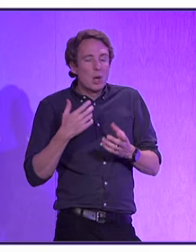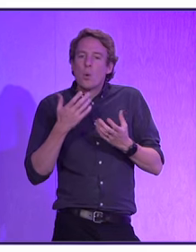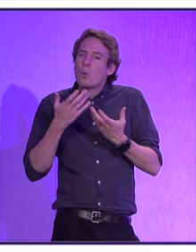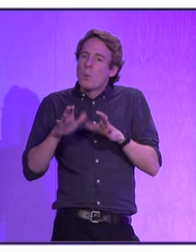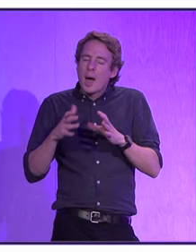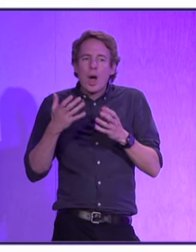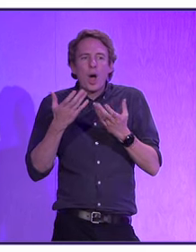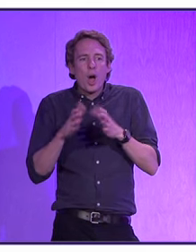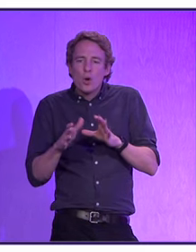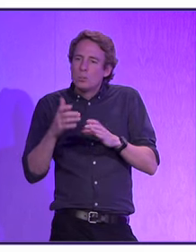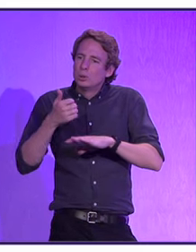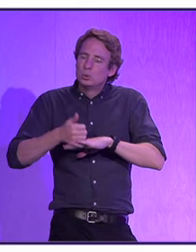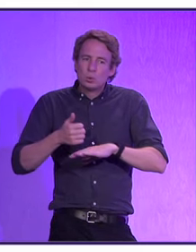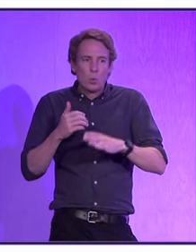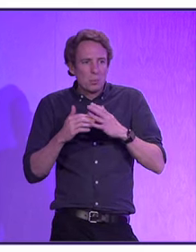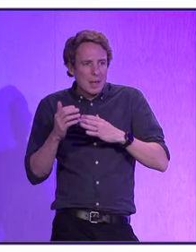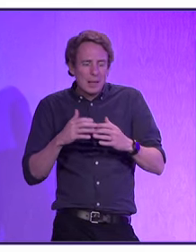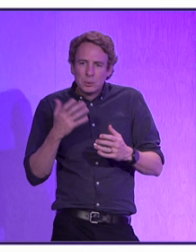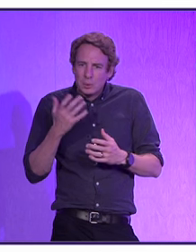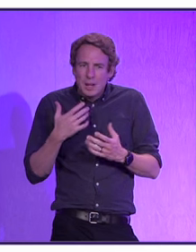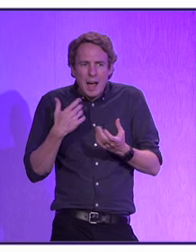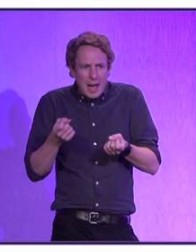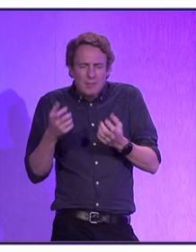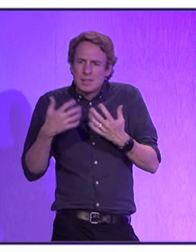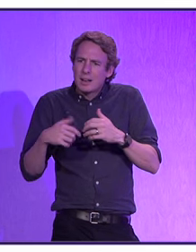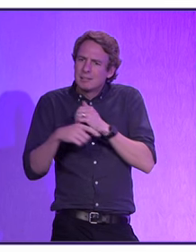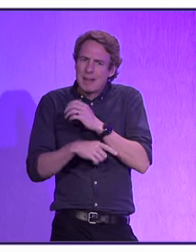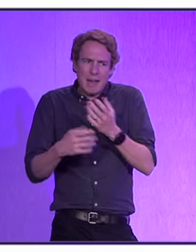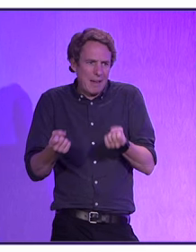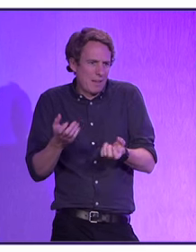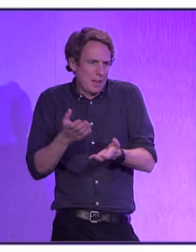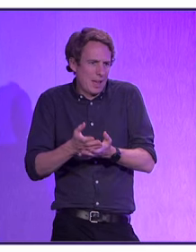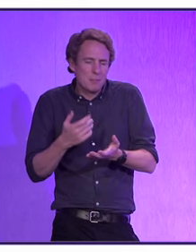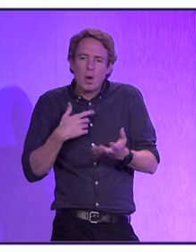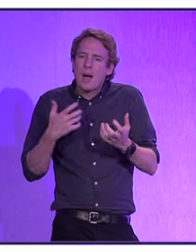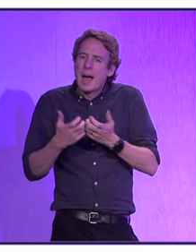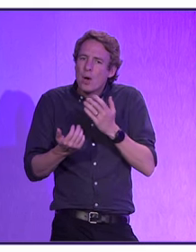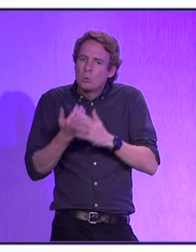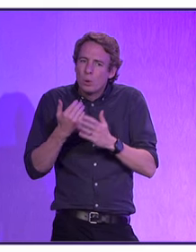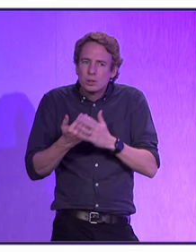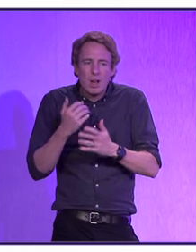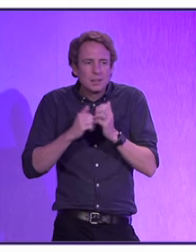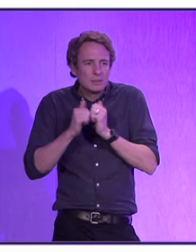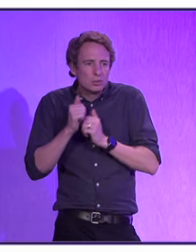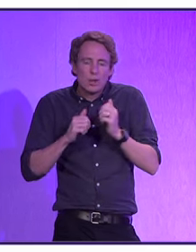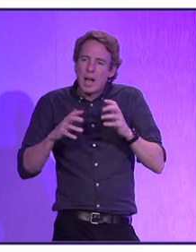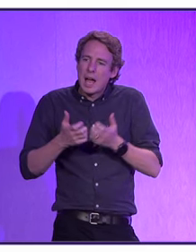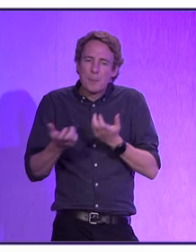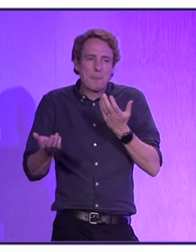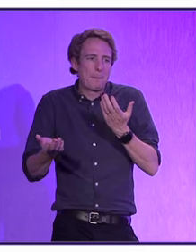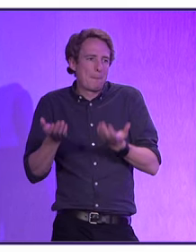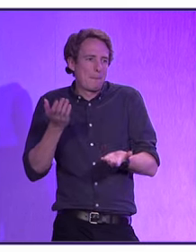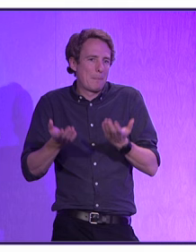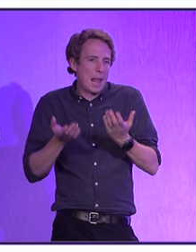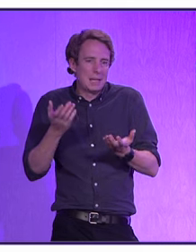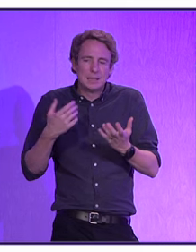source products. And that shows that everybody has technical debt. So how do we need to modernize infrastructure while still balancing, you